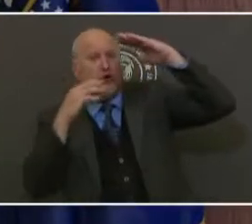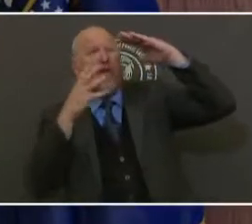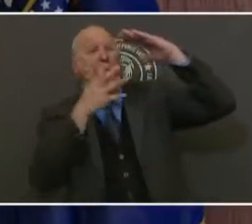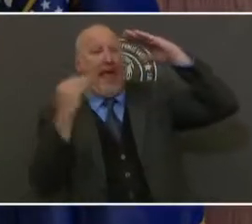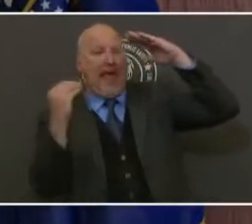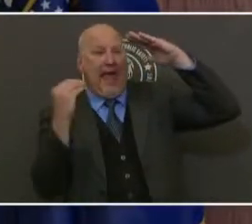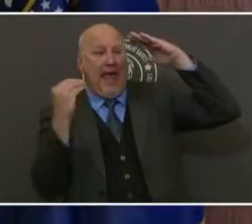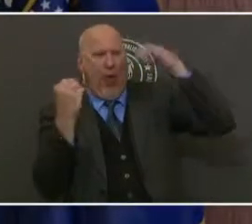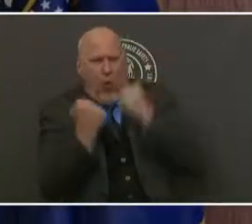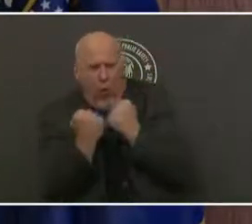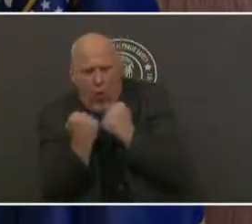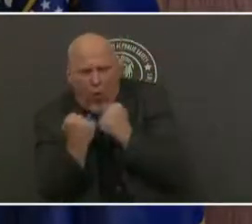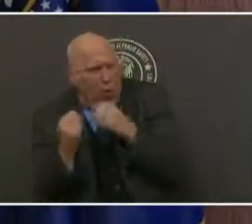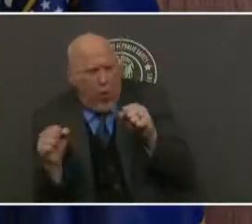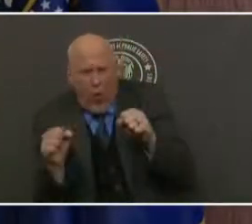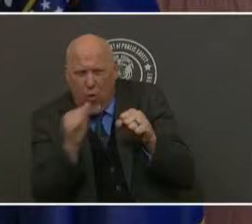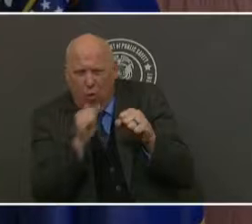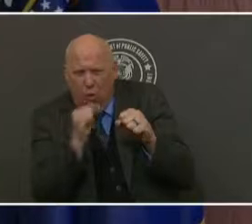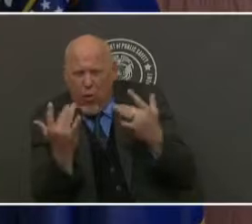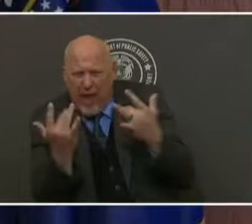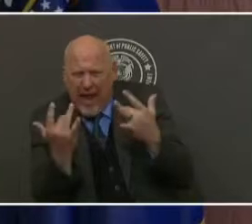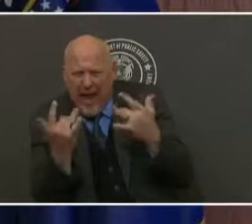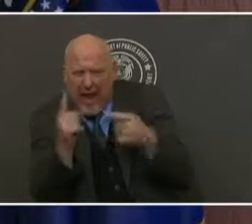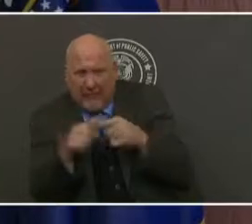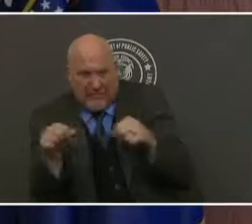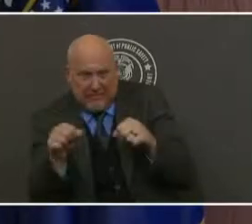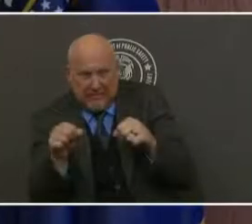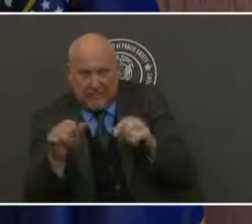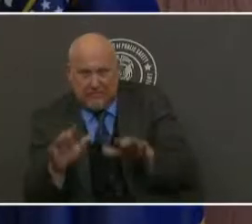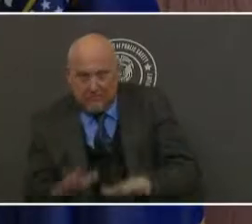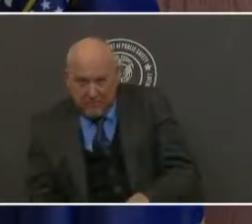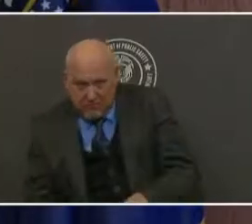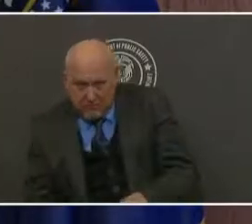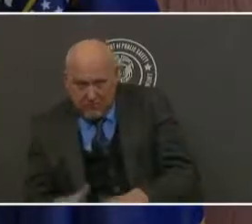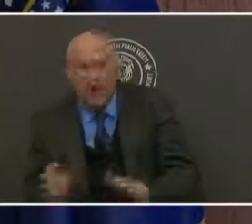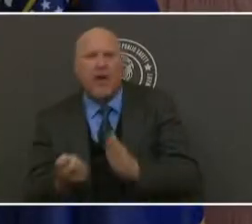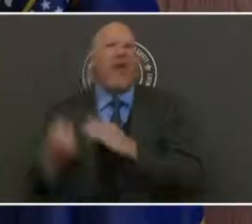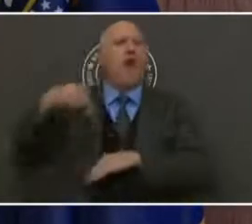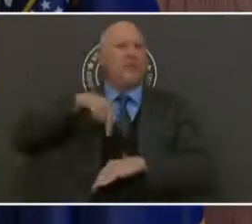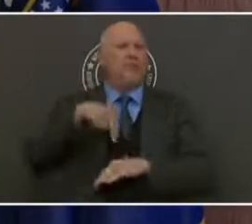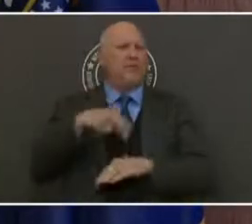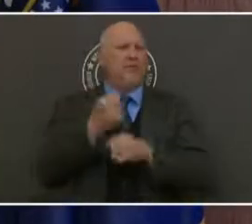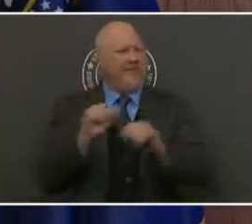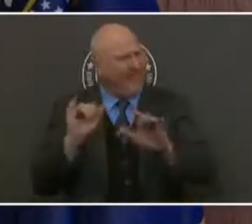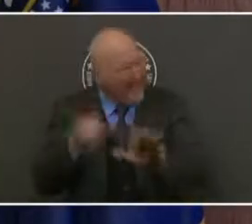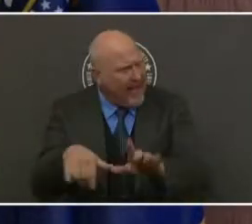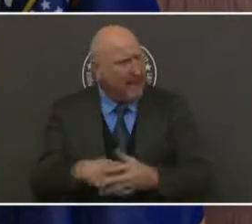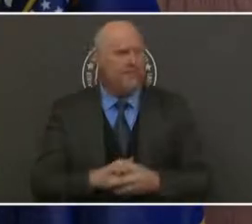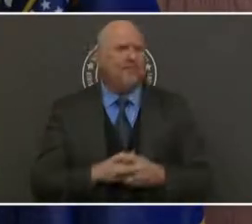to encourage you to do your earthquake preparedness wherever you are. You can register at